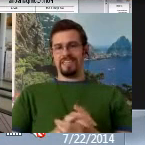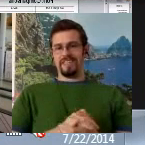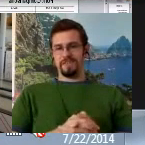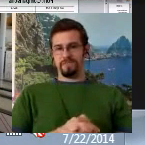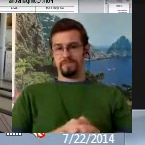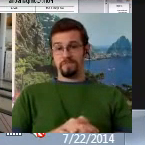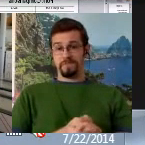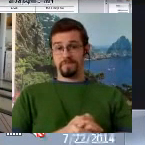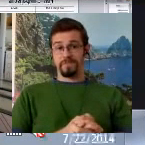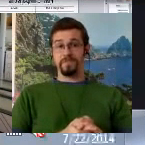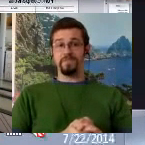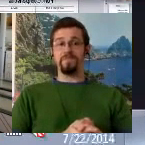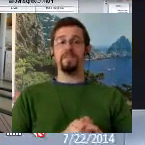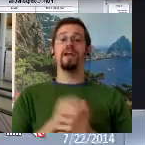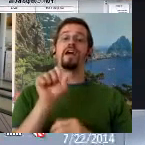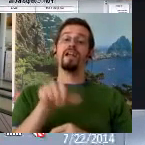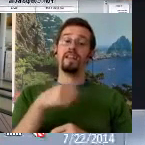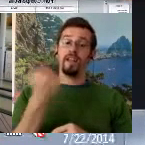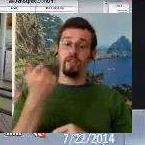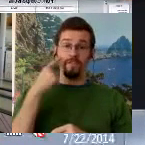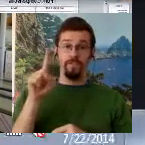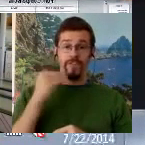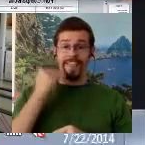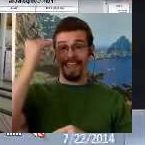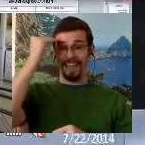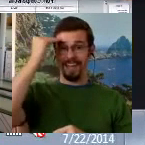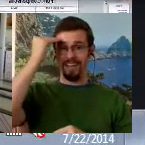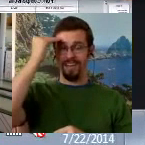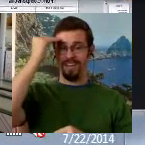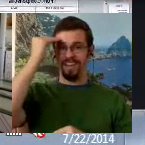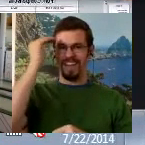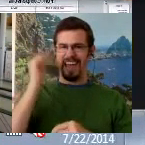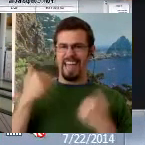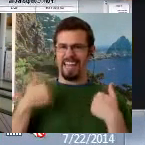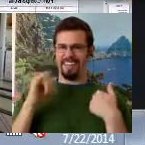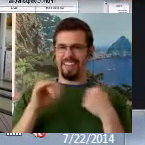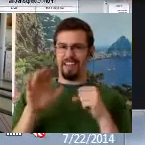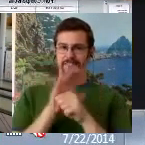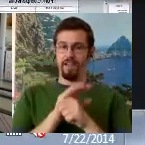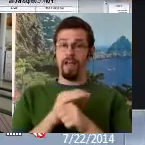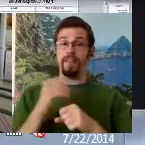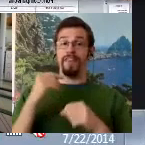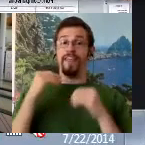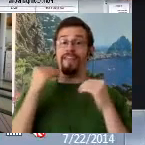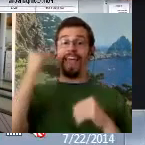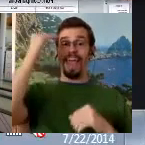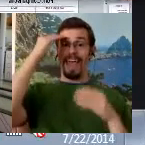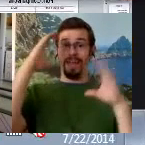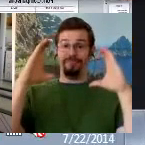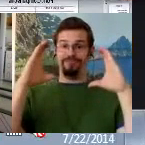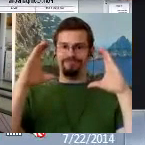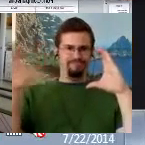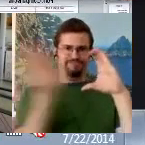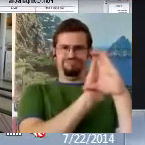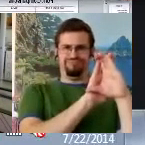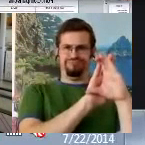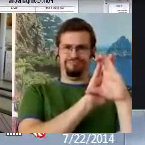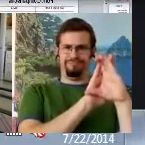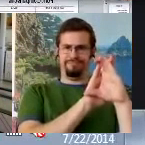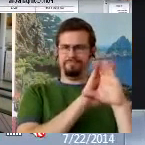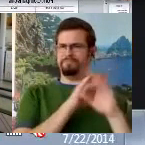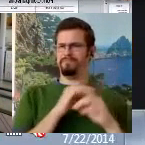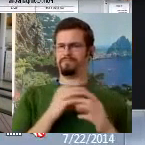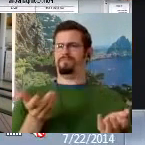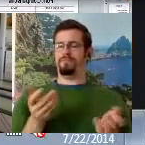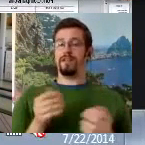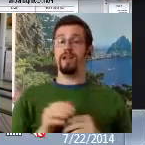Here's another one for the head, and it has that fill issue. And this is actually the fill issues in the entire head. But again, we have the